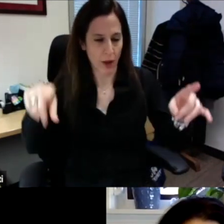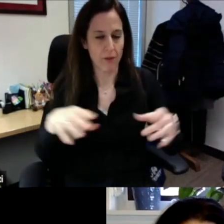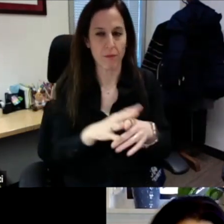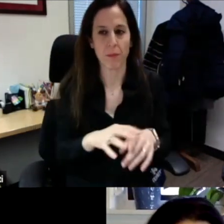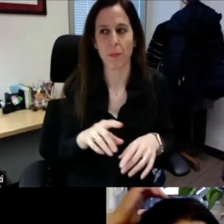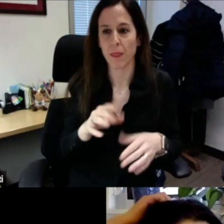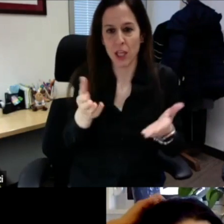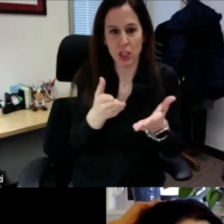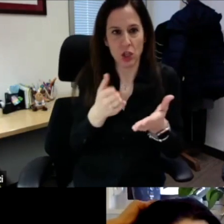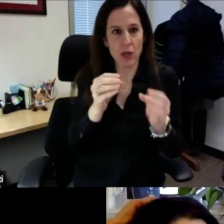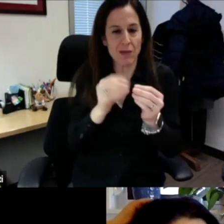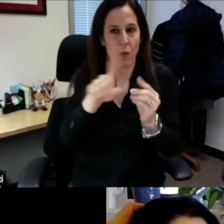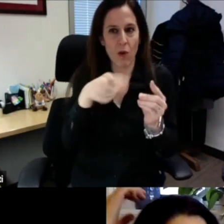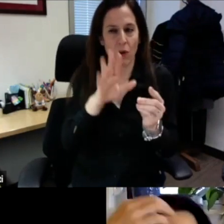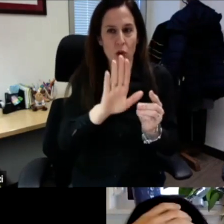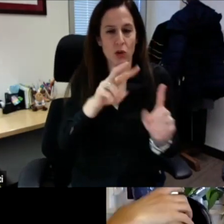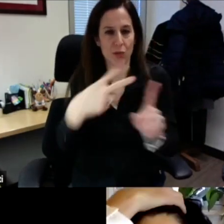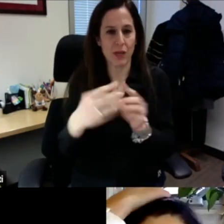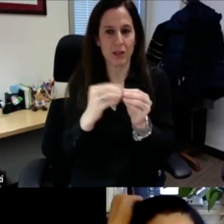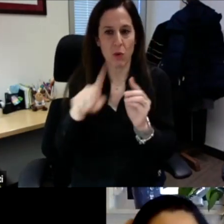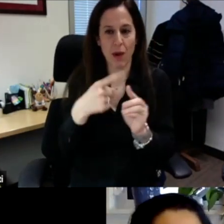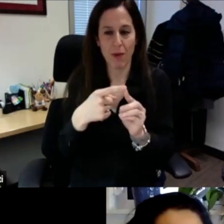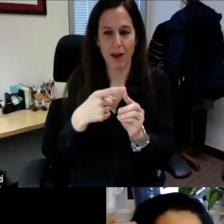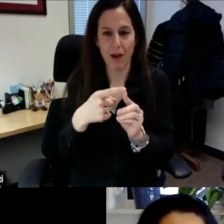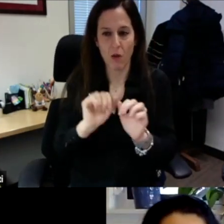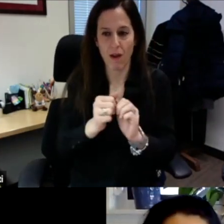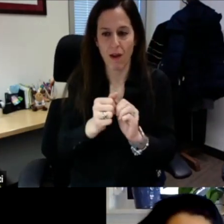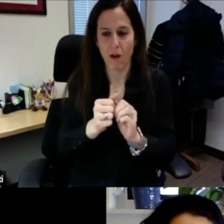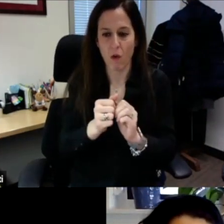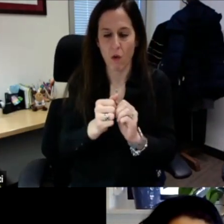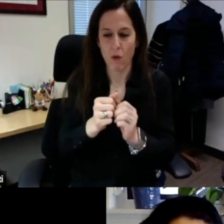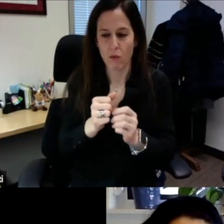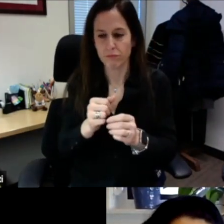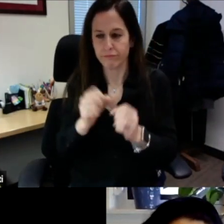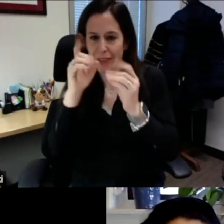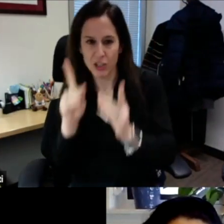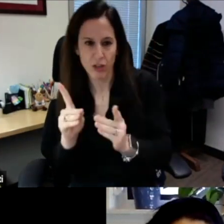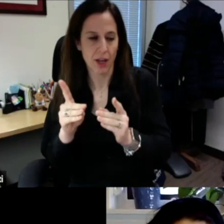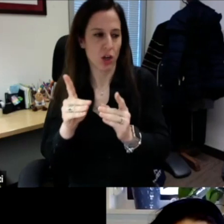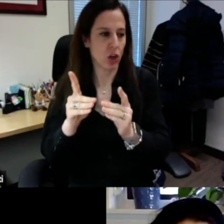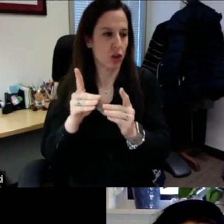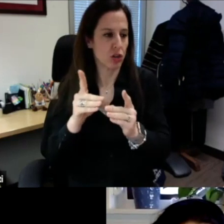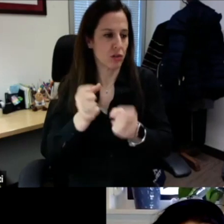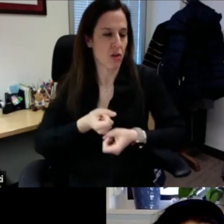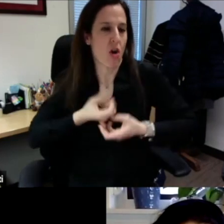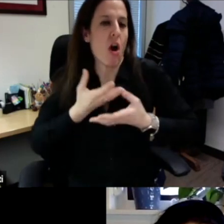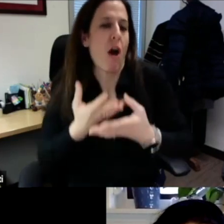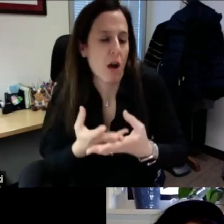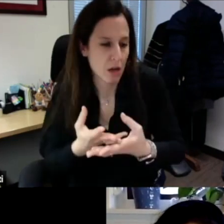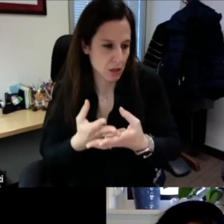and see whether this is happening at the same time for each. And so what is your perspective on